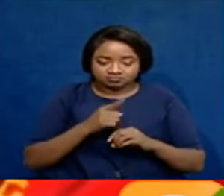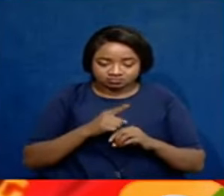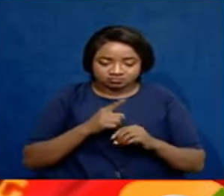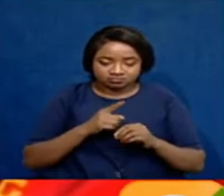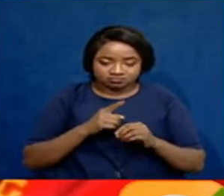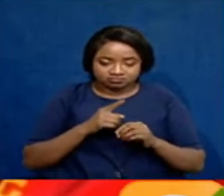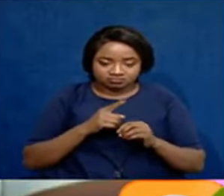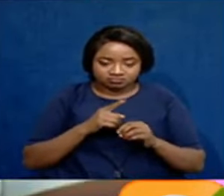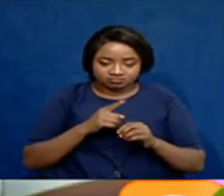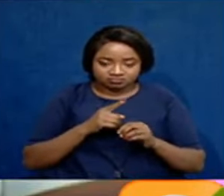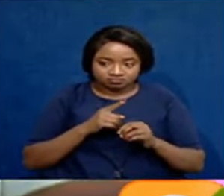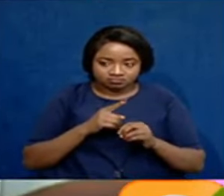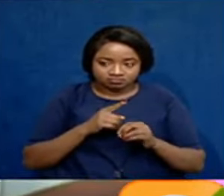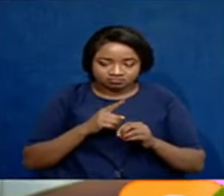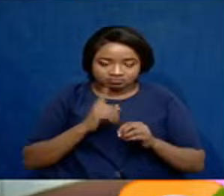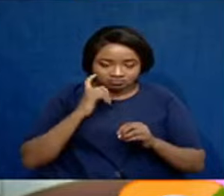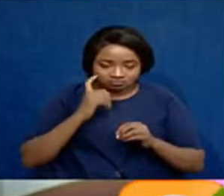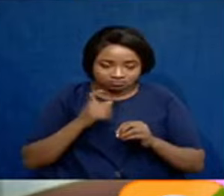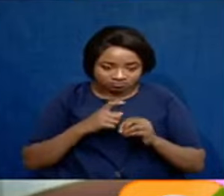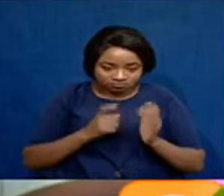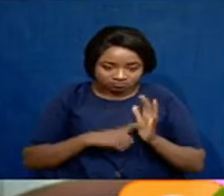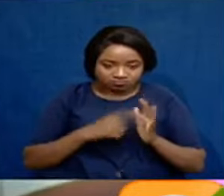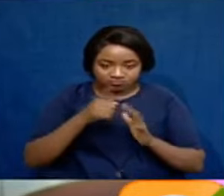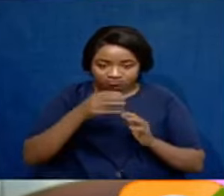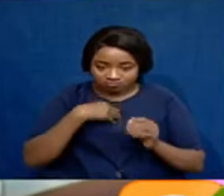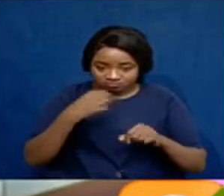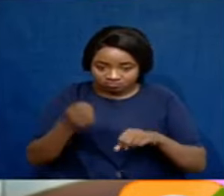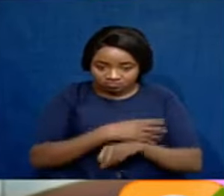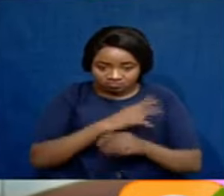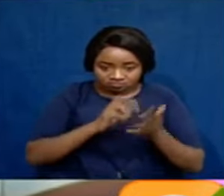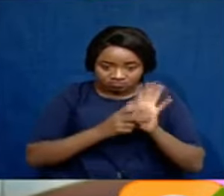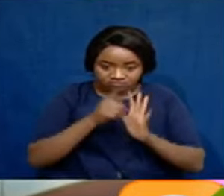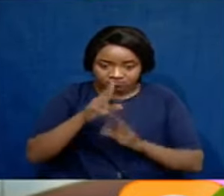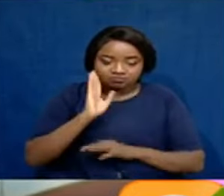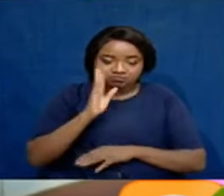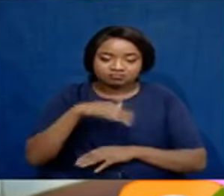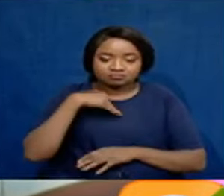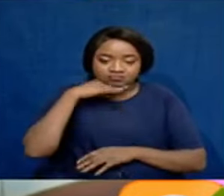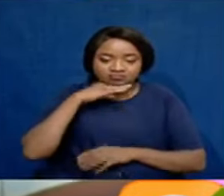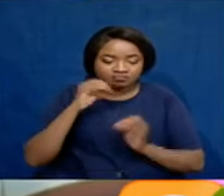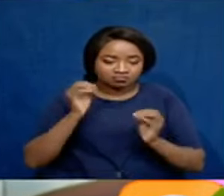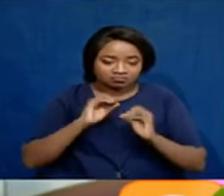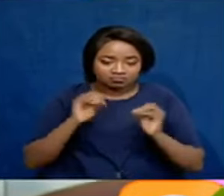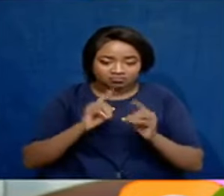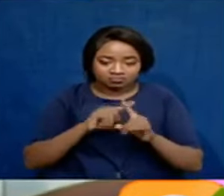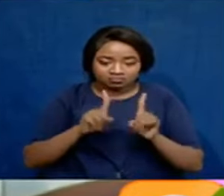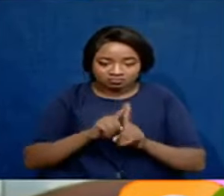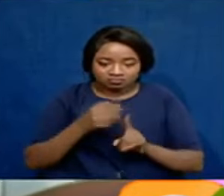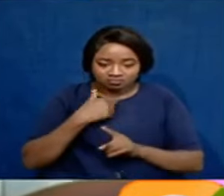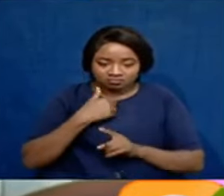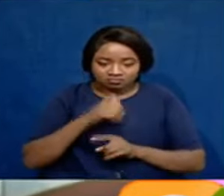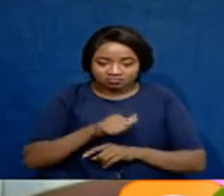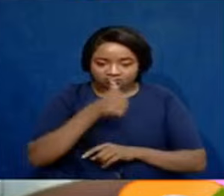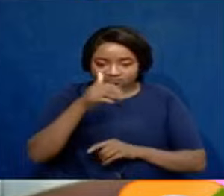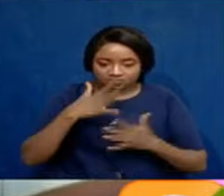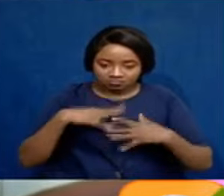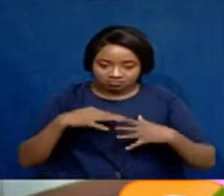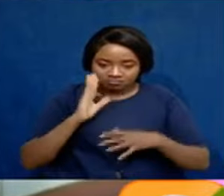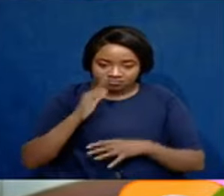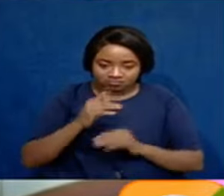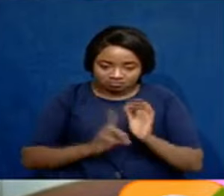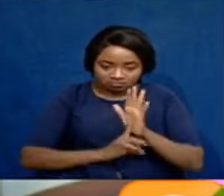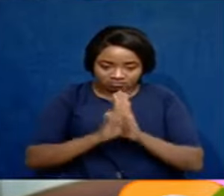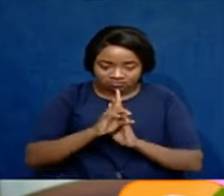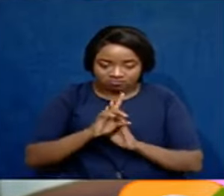also does not mean death for you. Mm-hmm. But equally, there are those patients who will develop a very aggressive cancer, and it's our duty